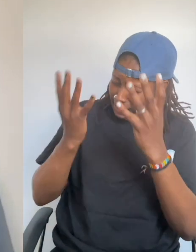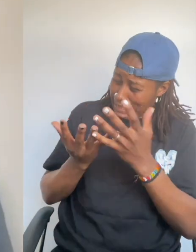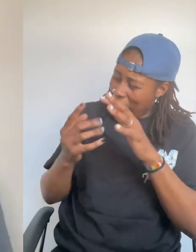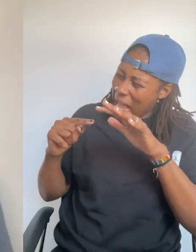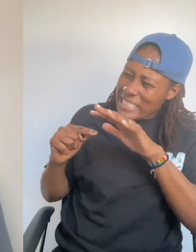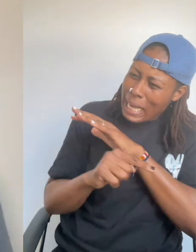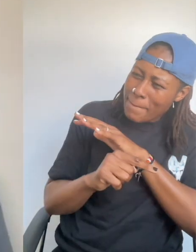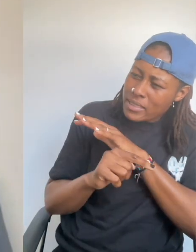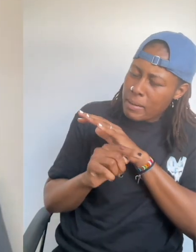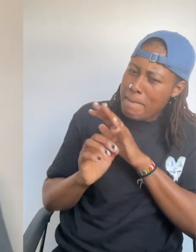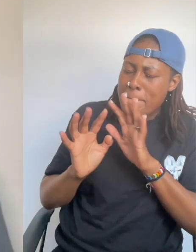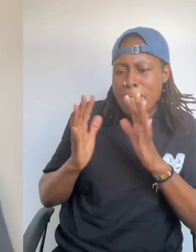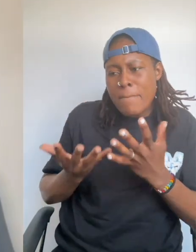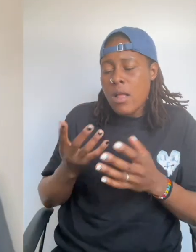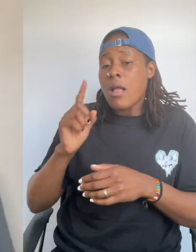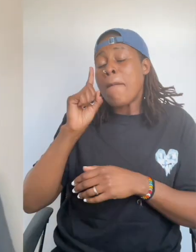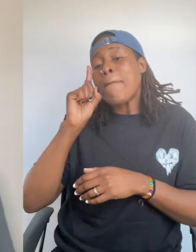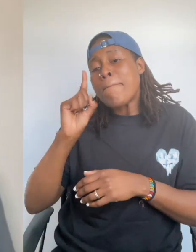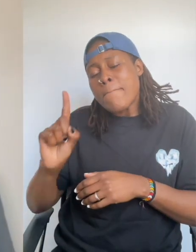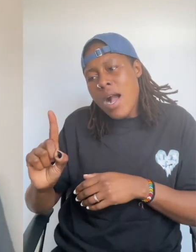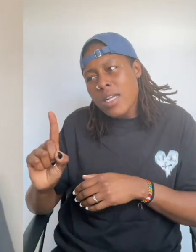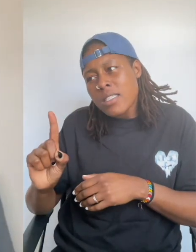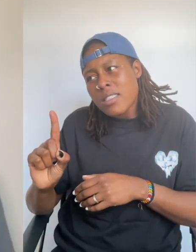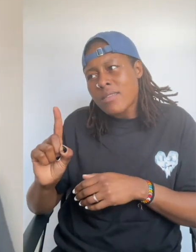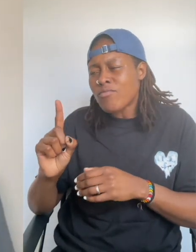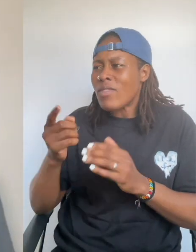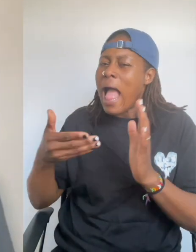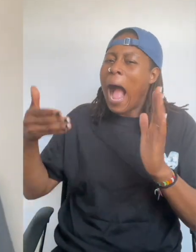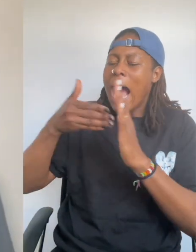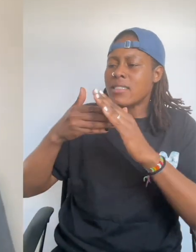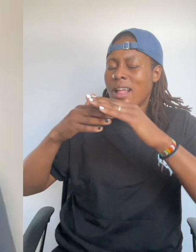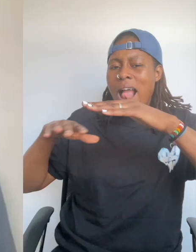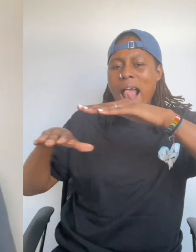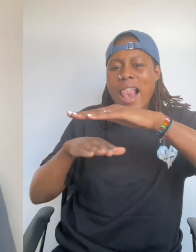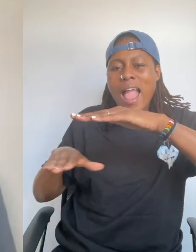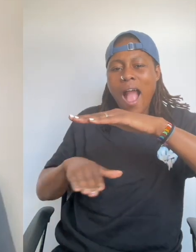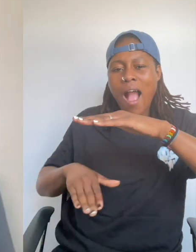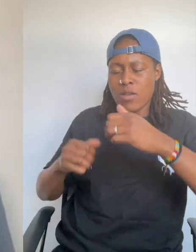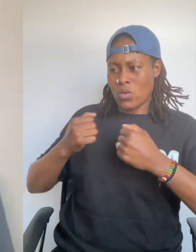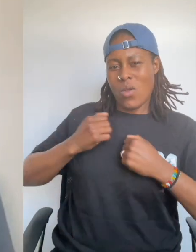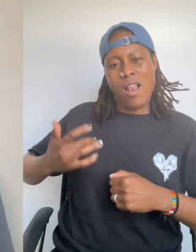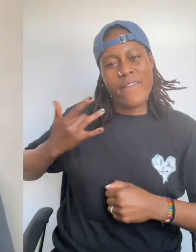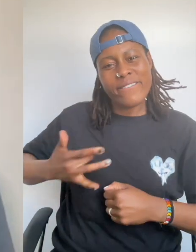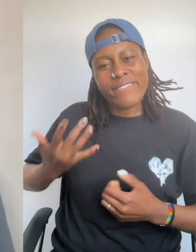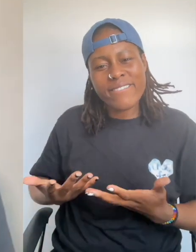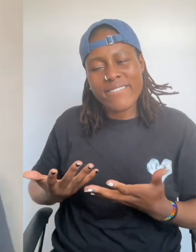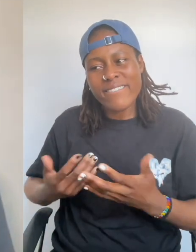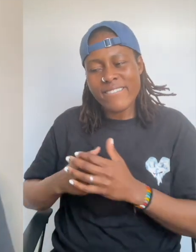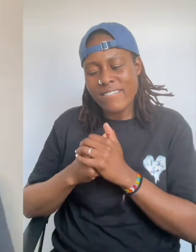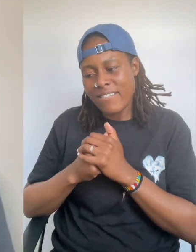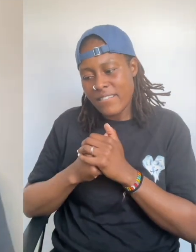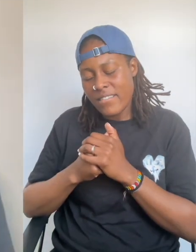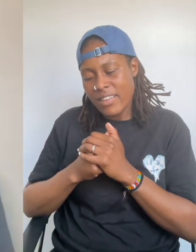escapism, but it kind of like adds layers to my life. It just